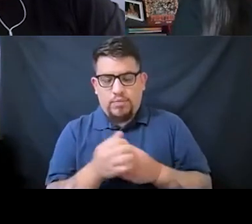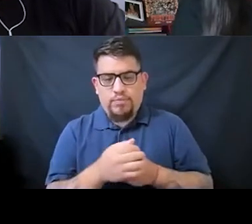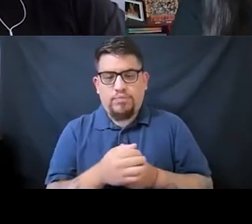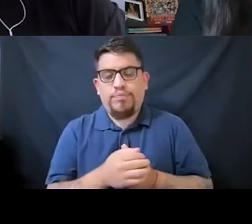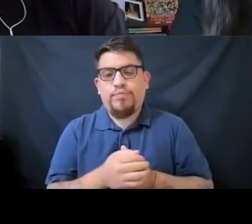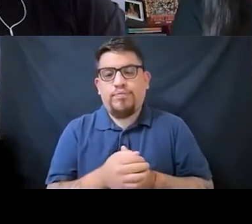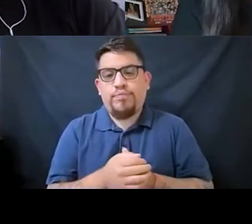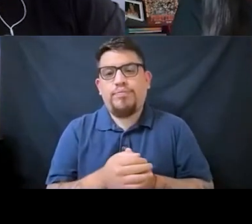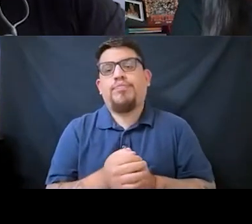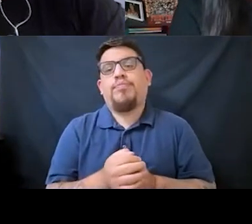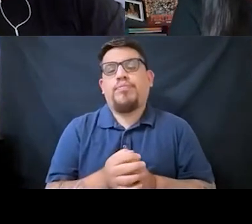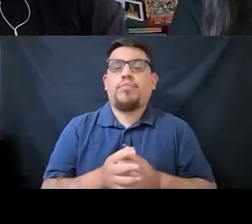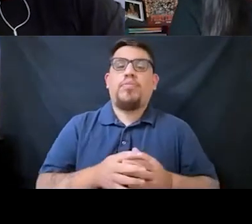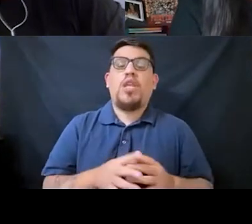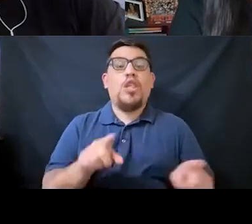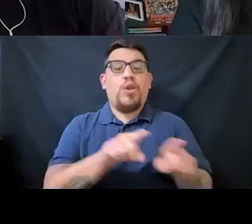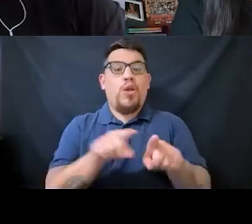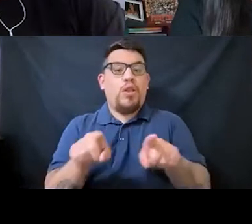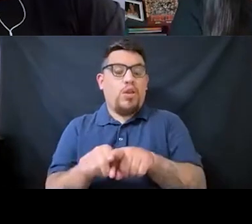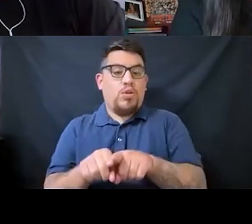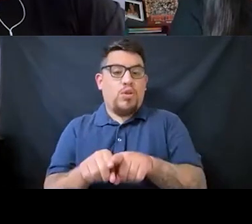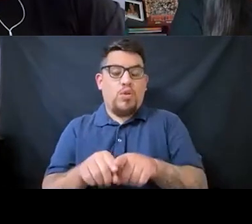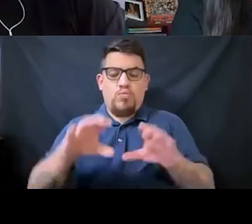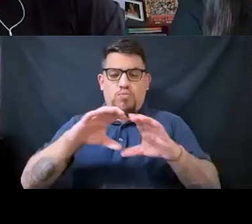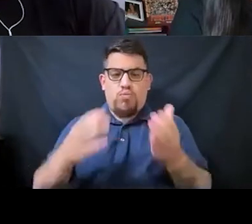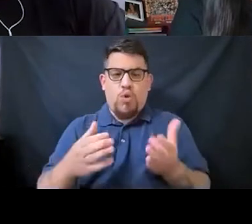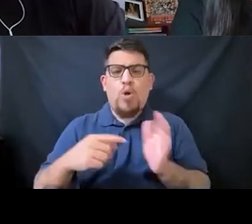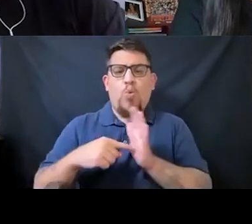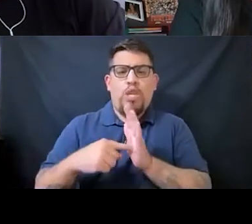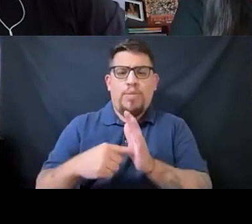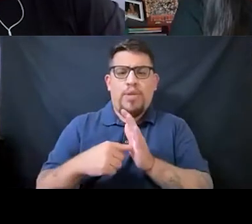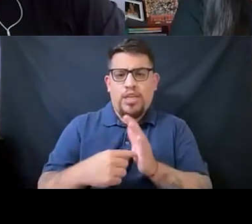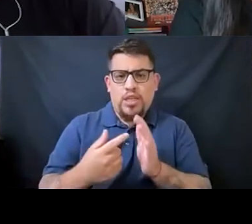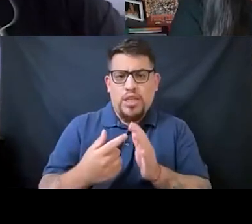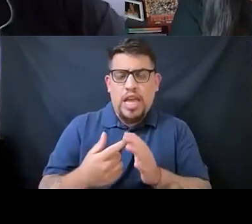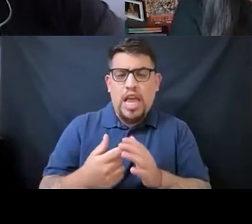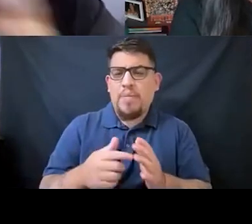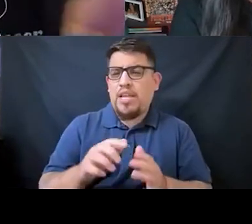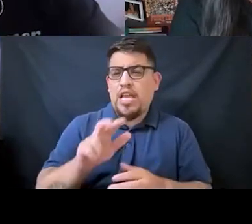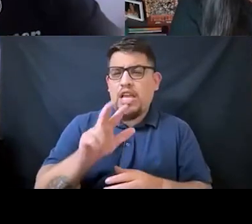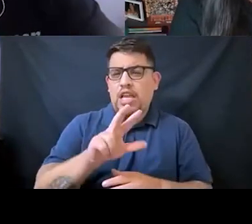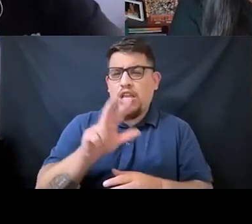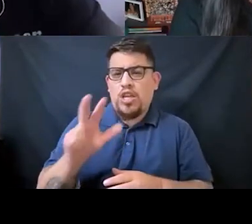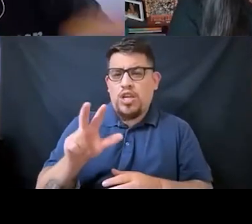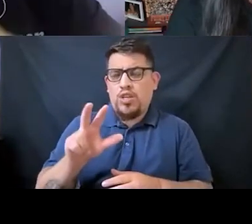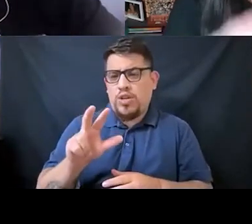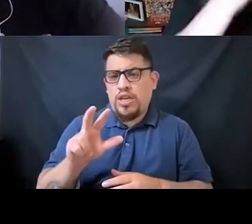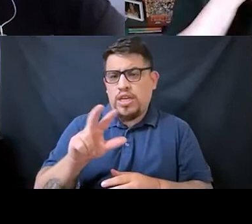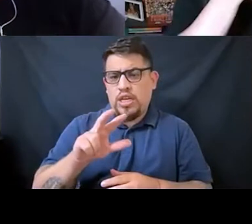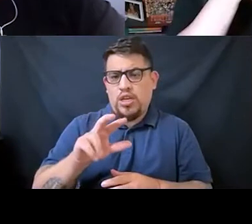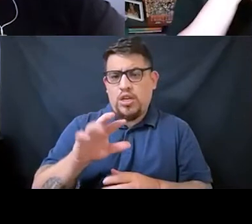everywhere. Is there also global representation amongst the 33 total writers, including the three